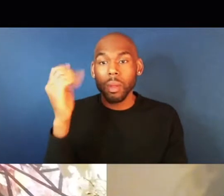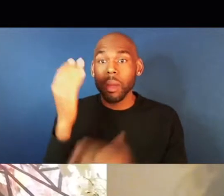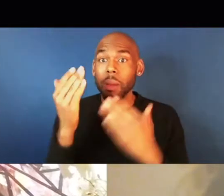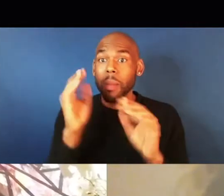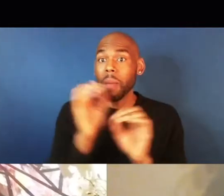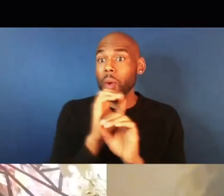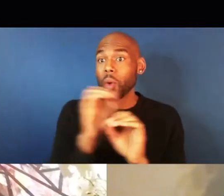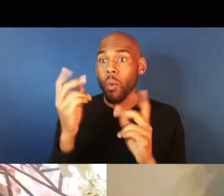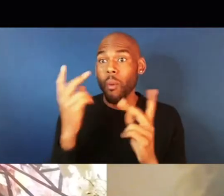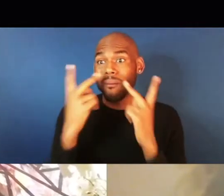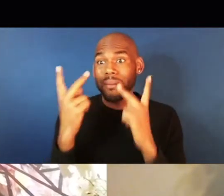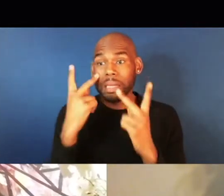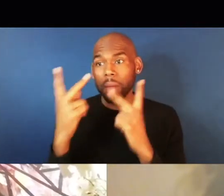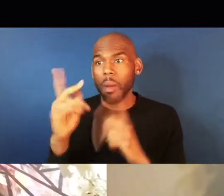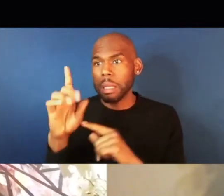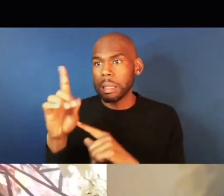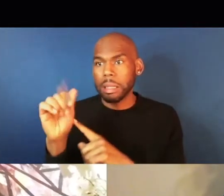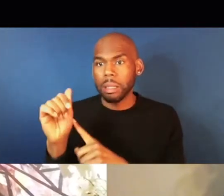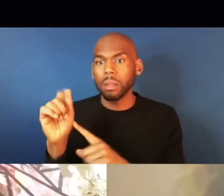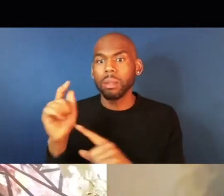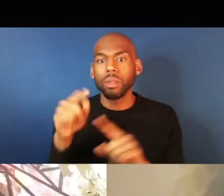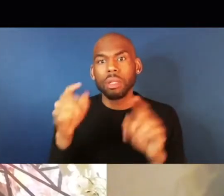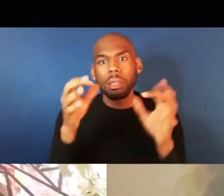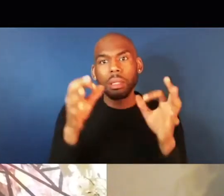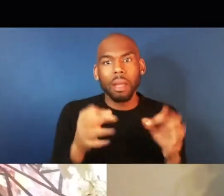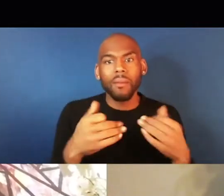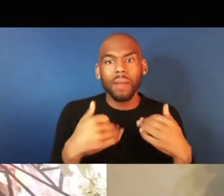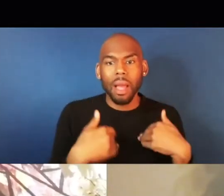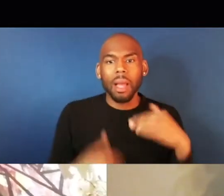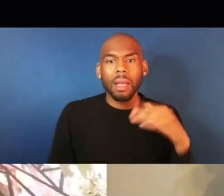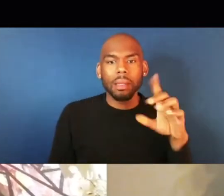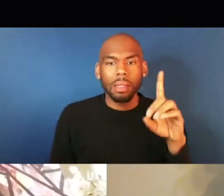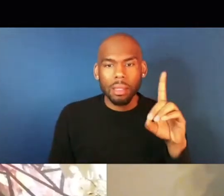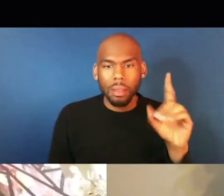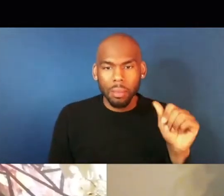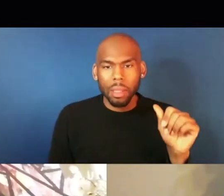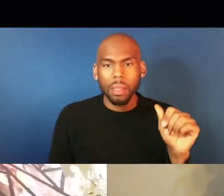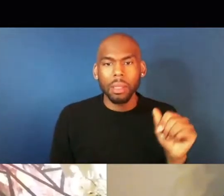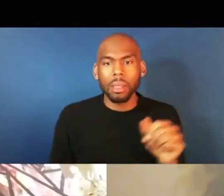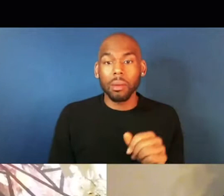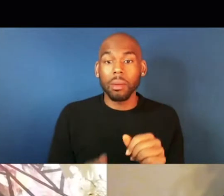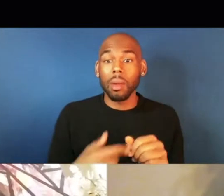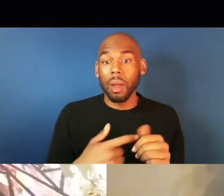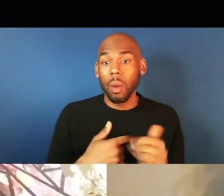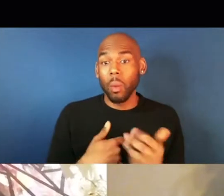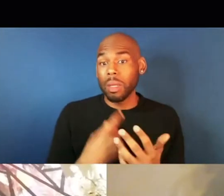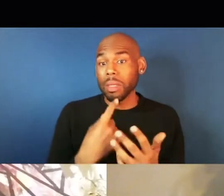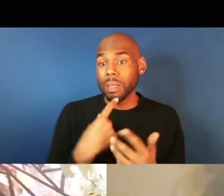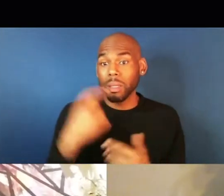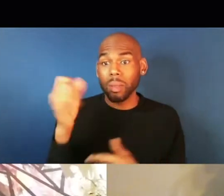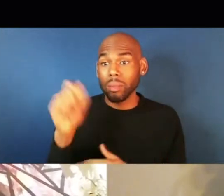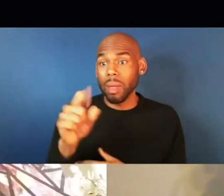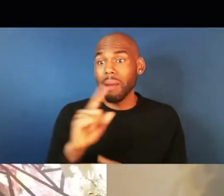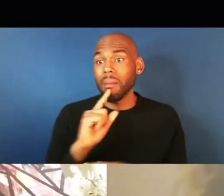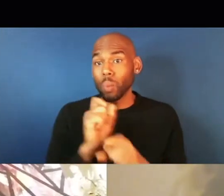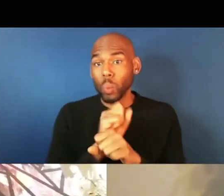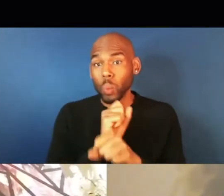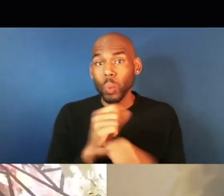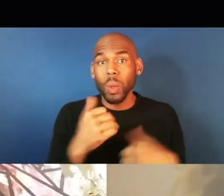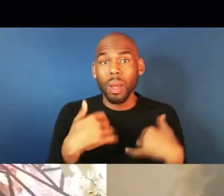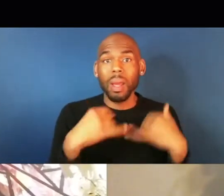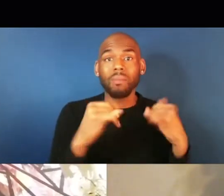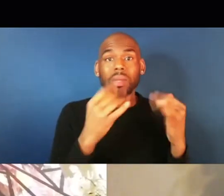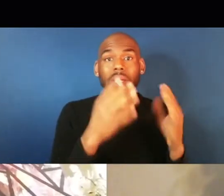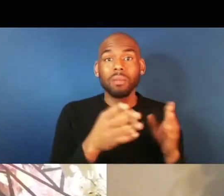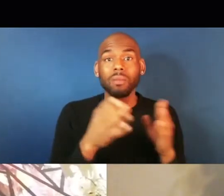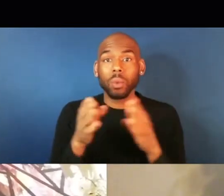she may have not had visible disabilities, she definitely had a disability. So I would say absolutely